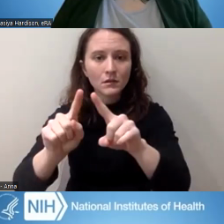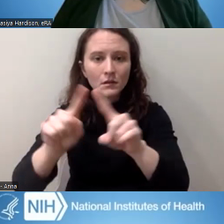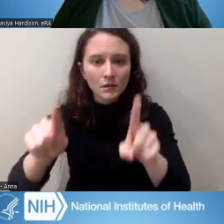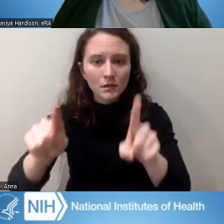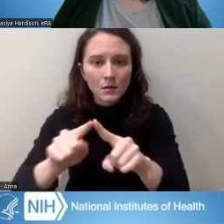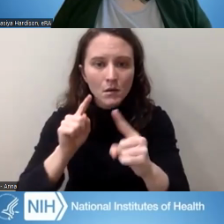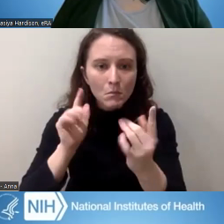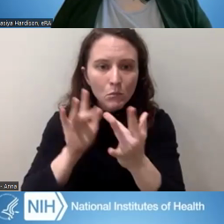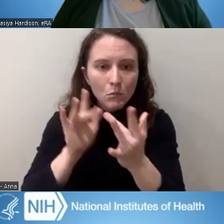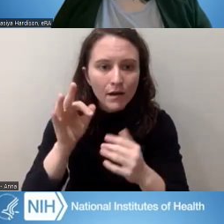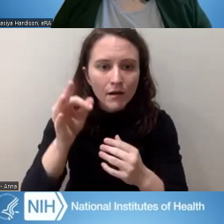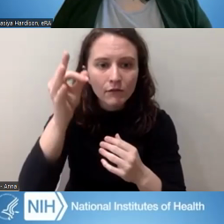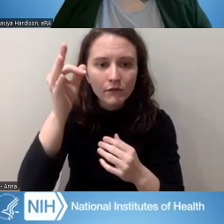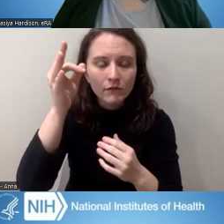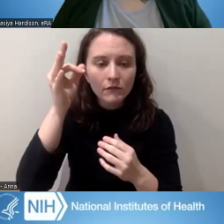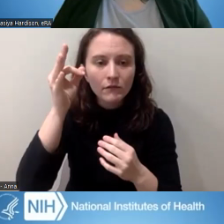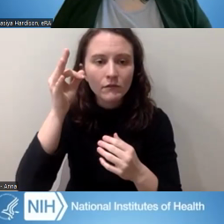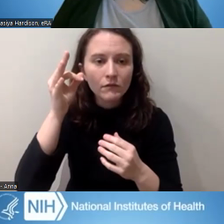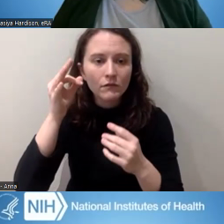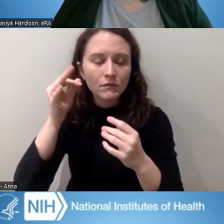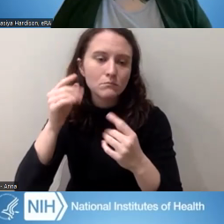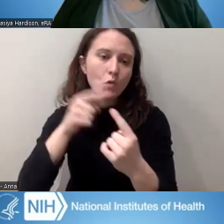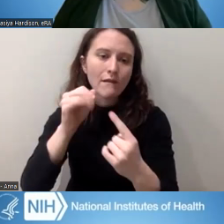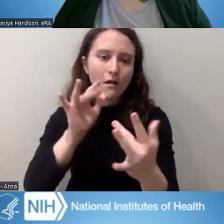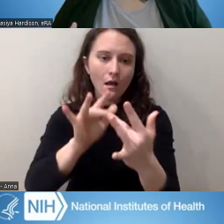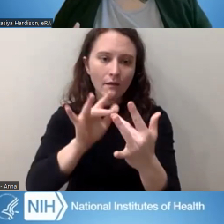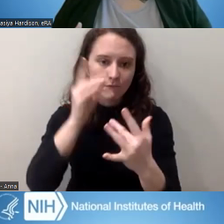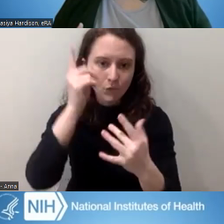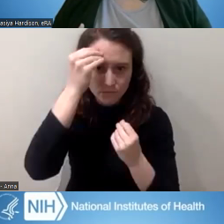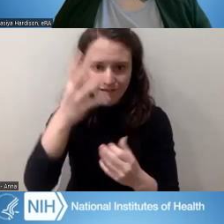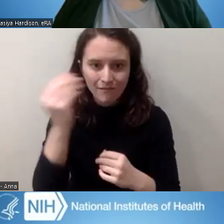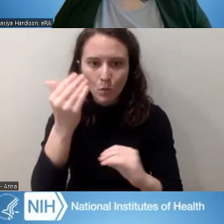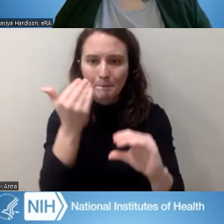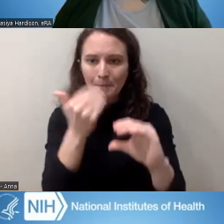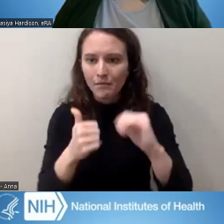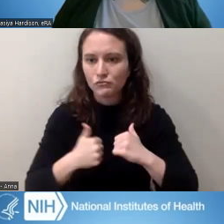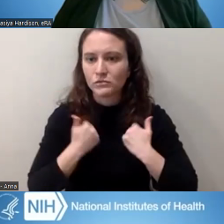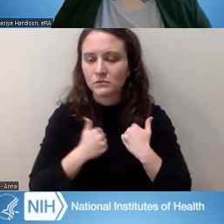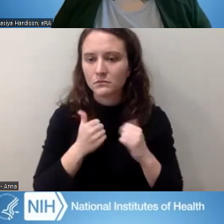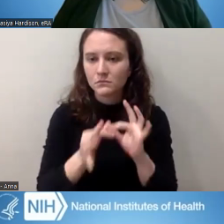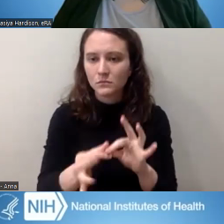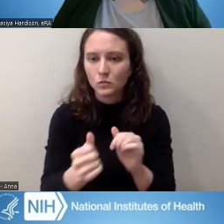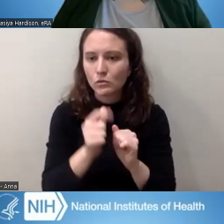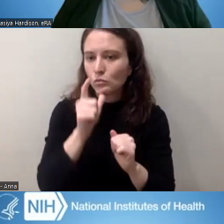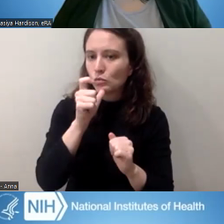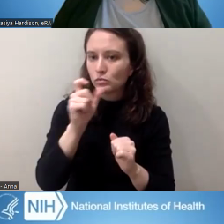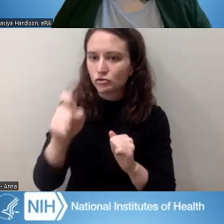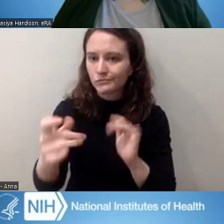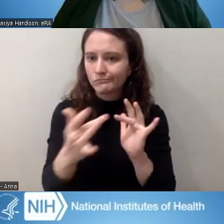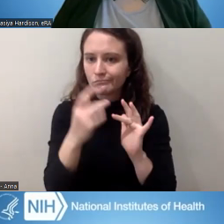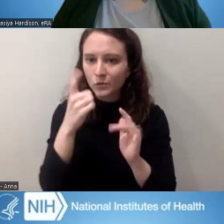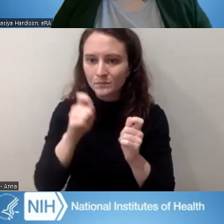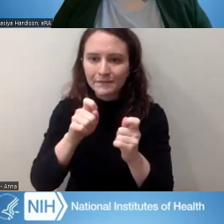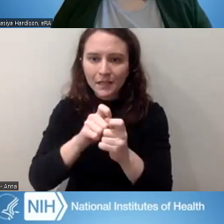as your email addresses as to who should be contacted for specific areas